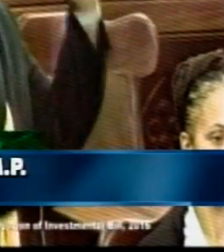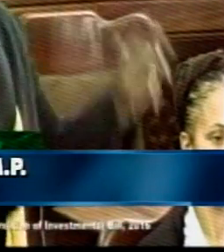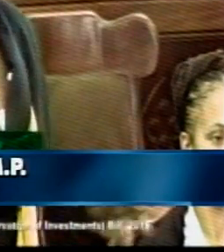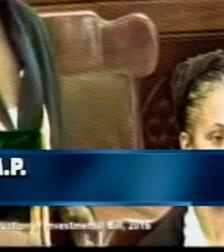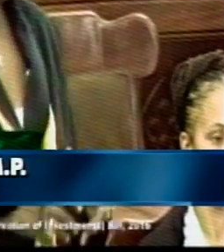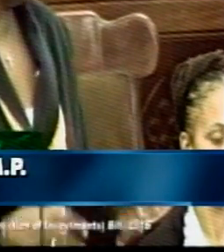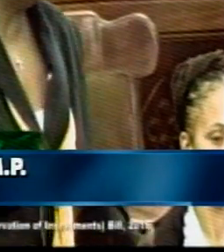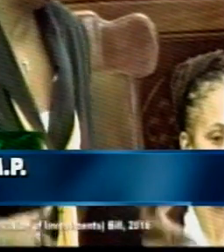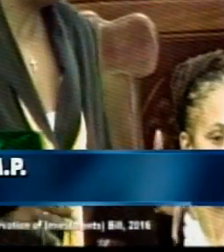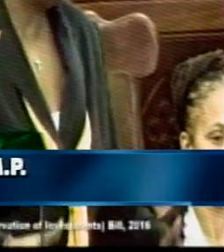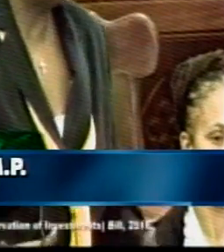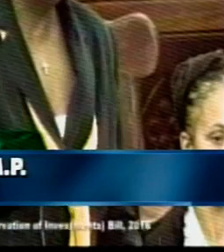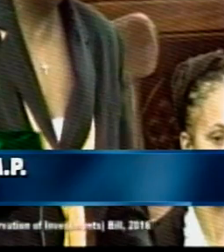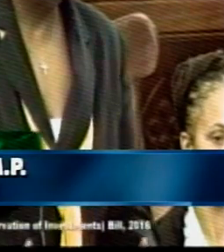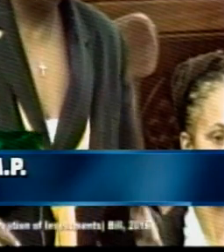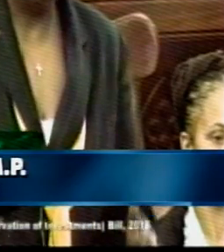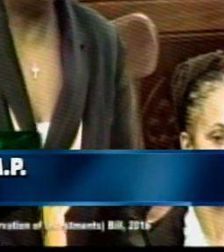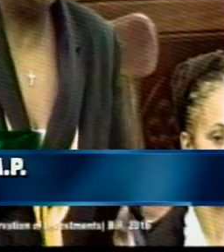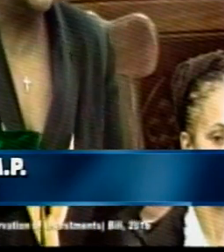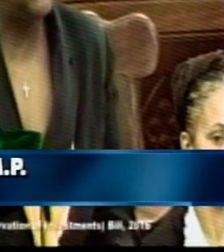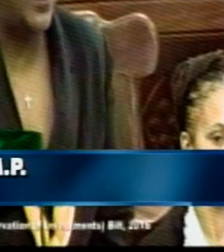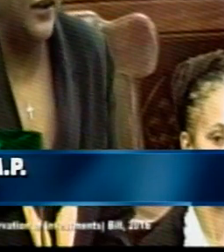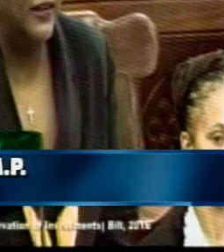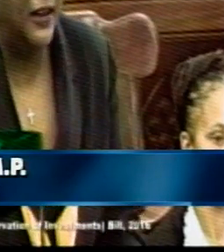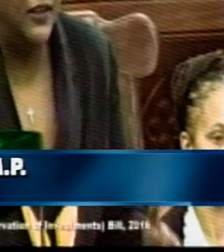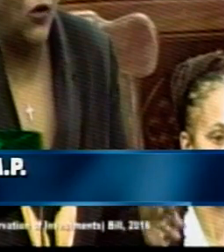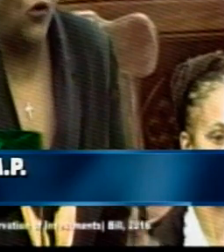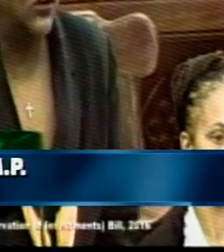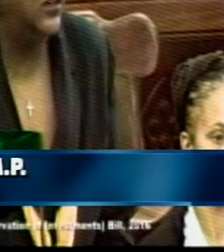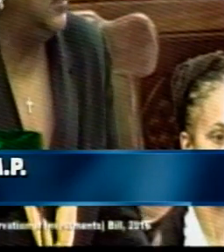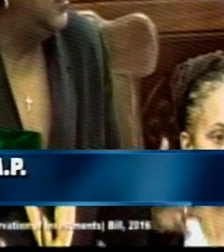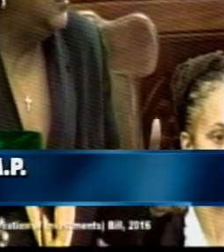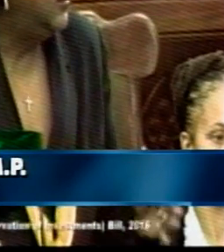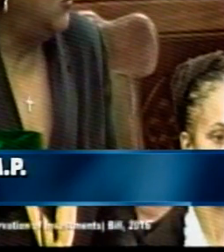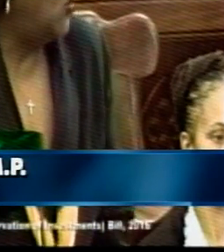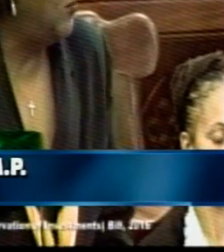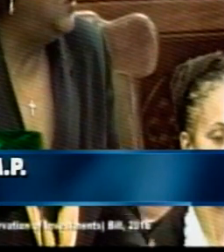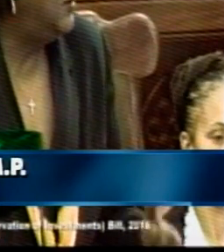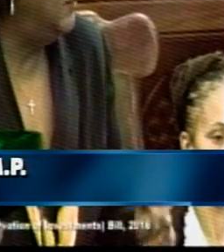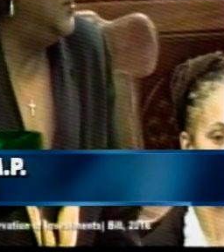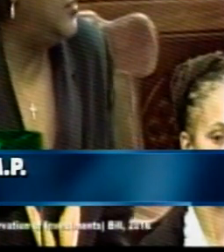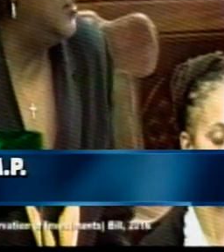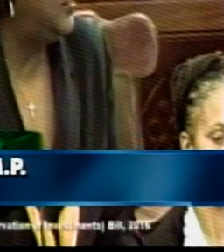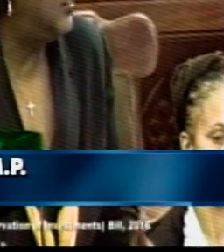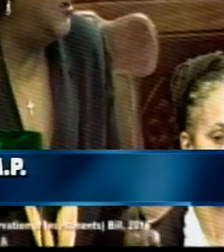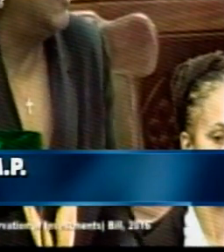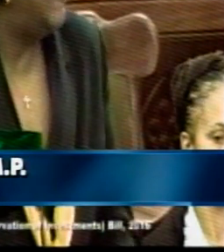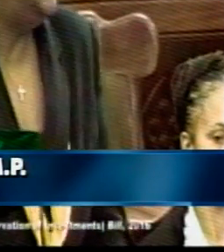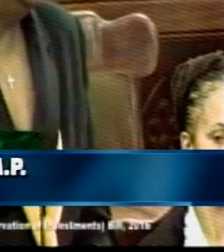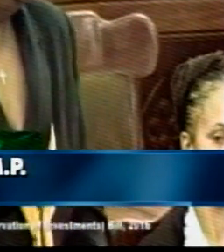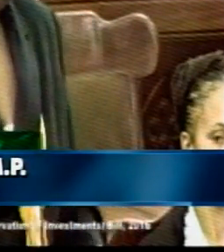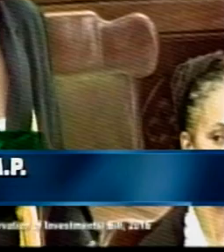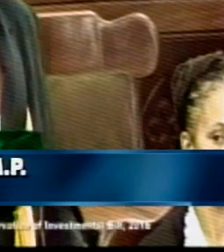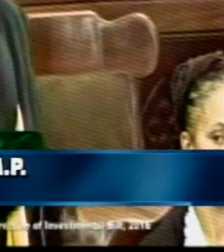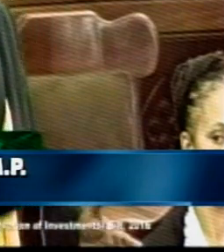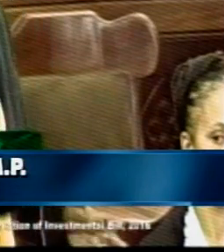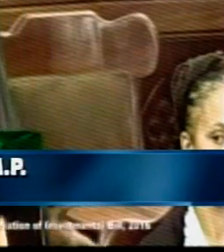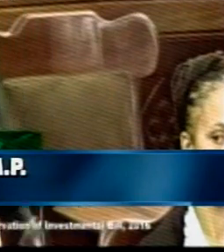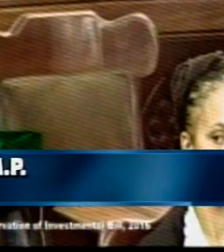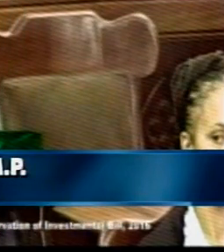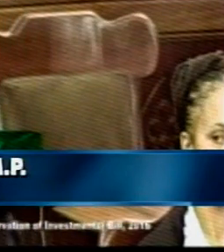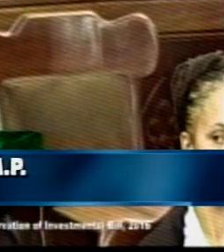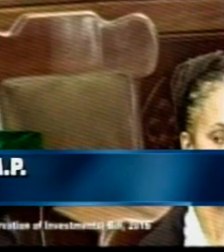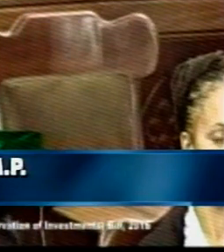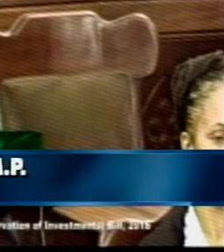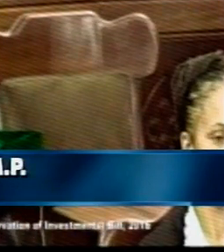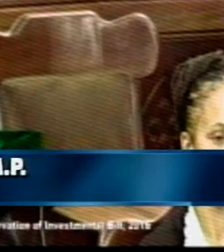or to assist other things that are required in the orderly, normal business of government. And this is a